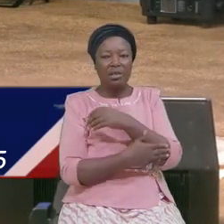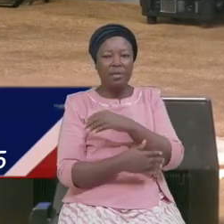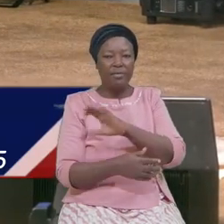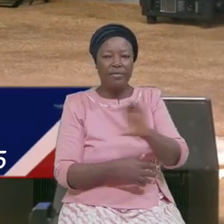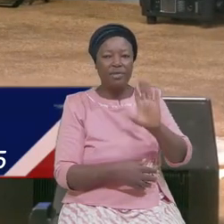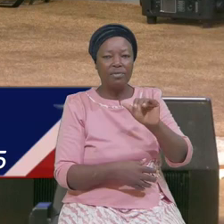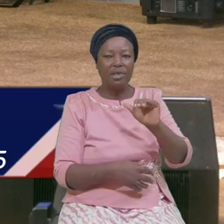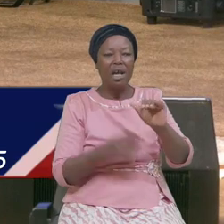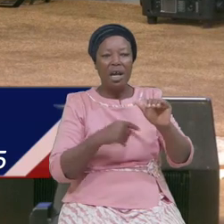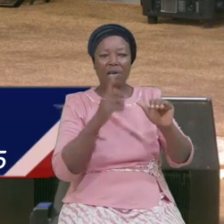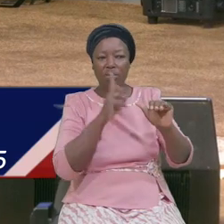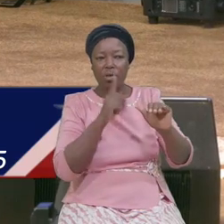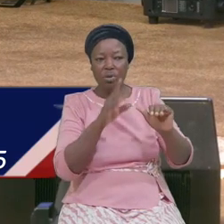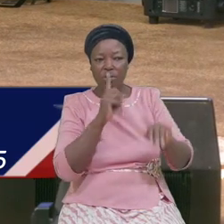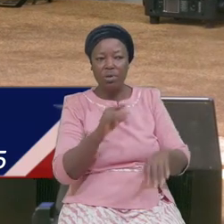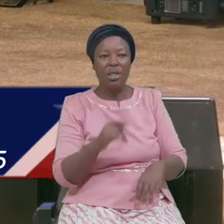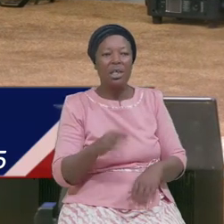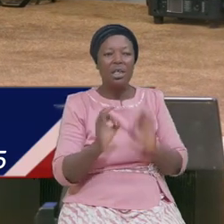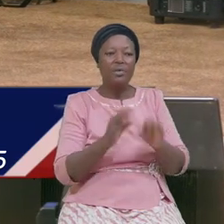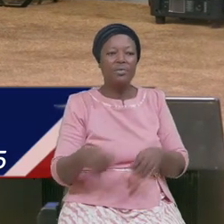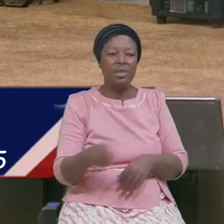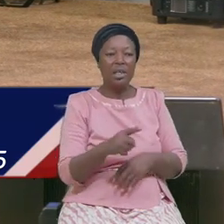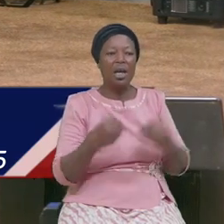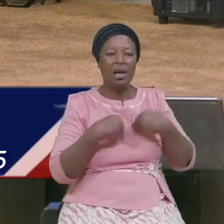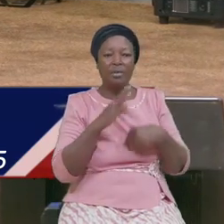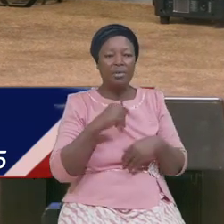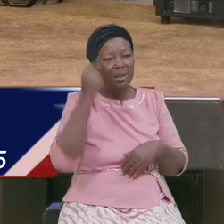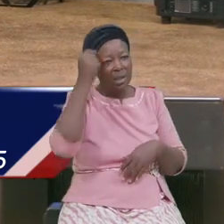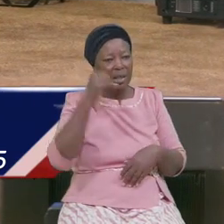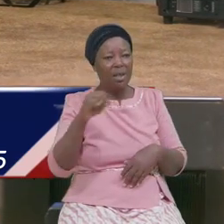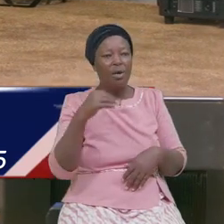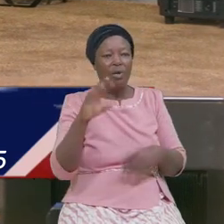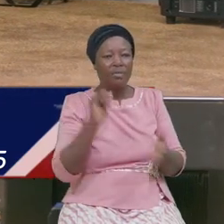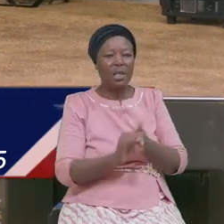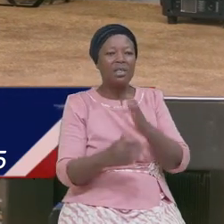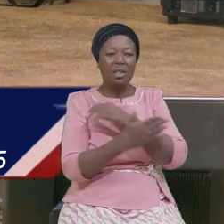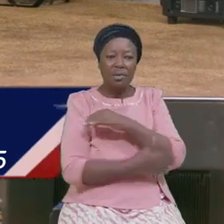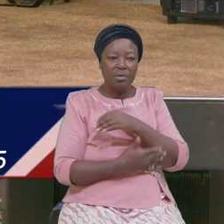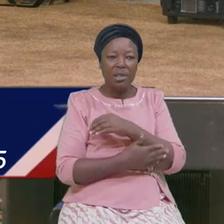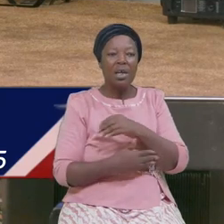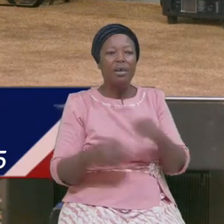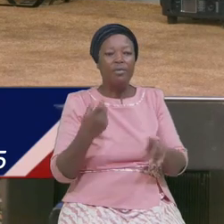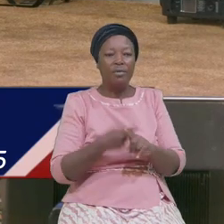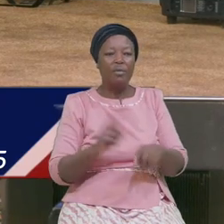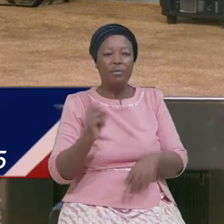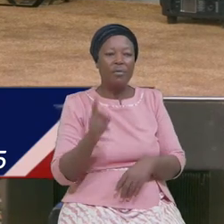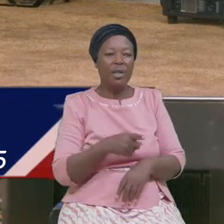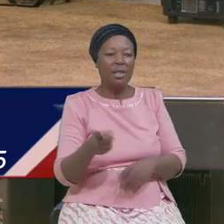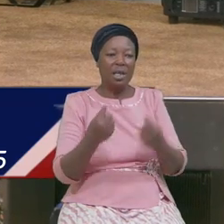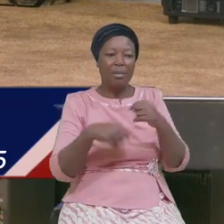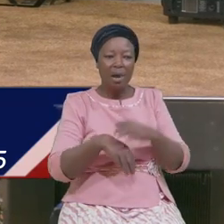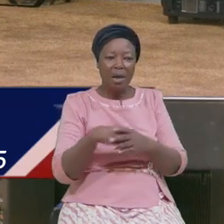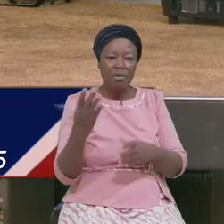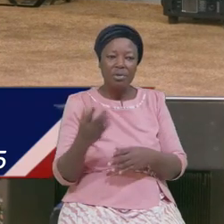Verse 15, and truly, truly, if they had been mindful of that country from whence they came